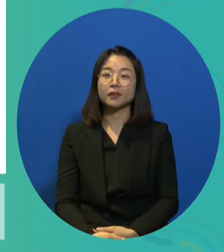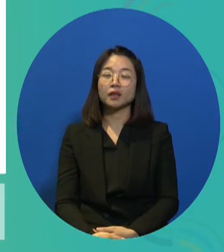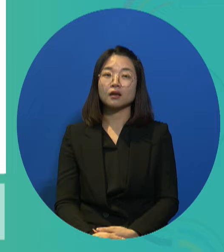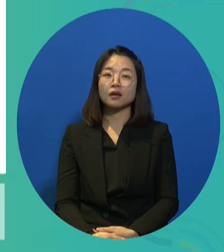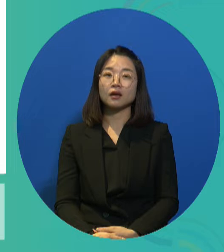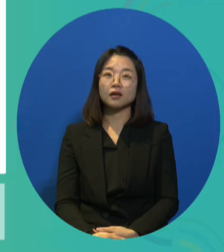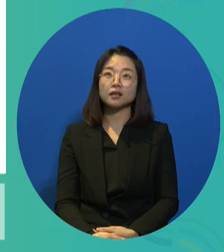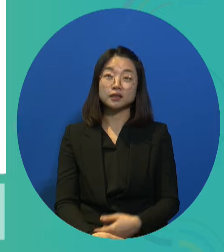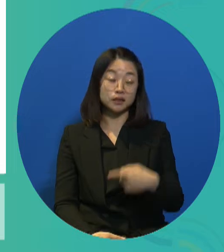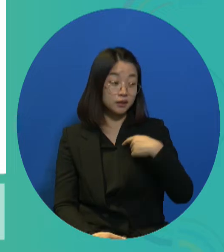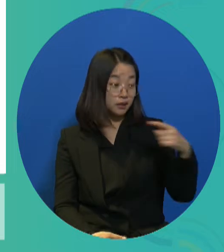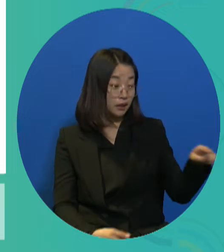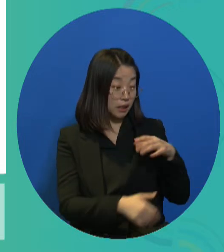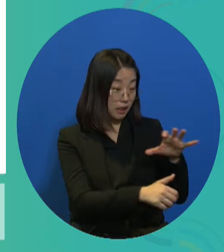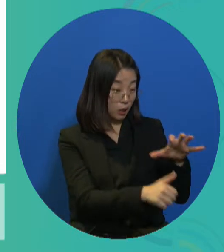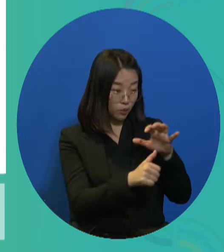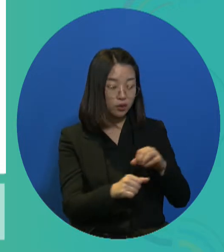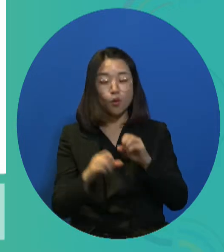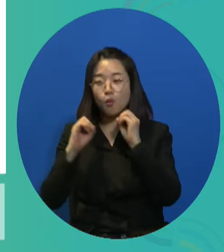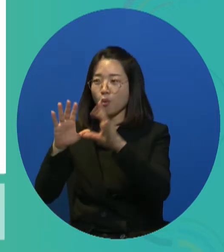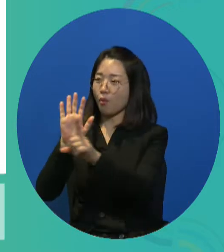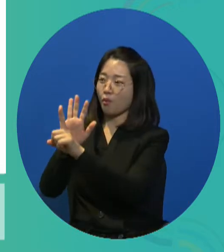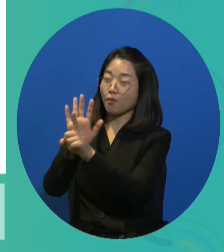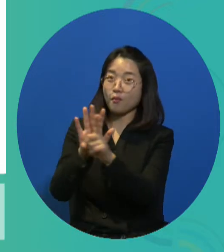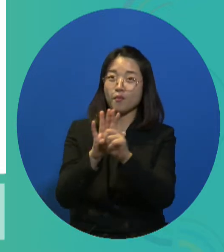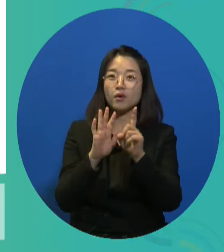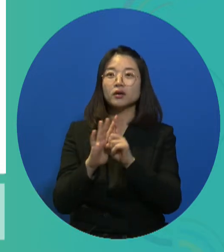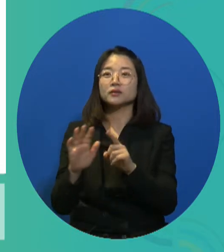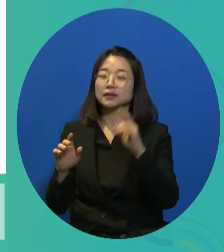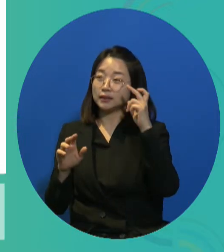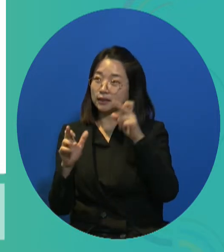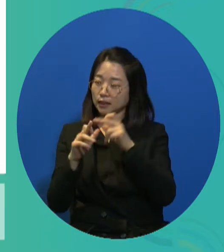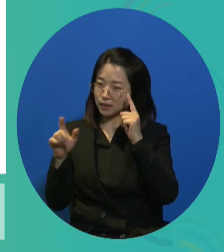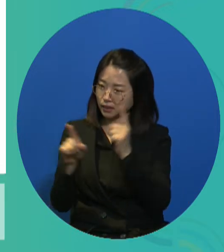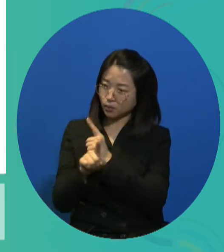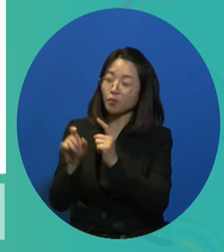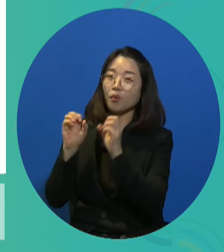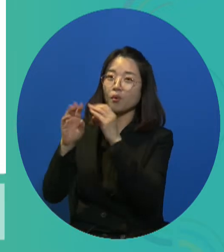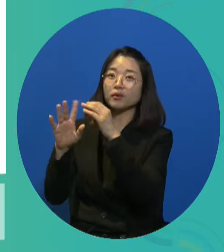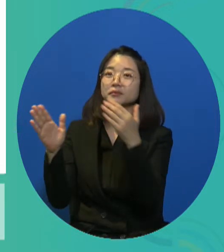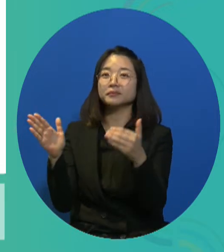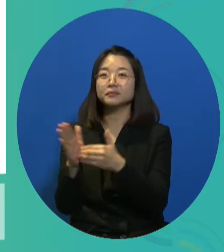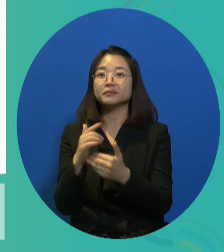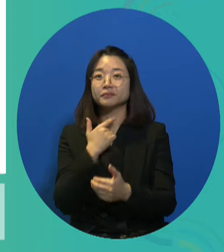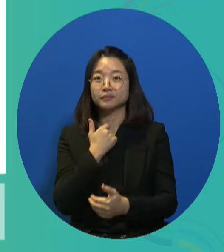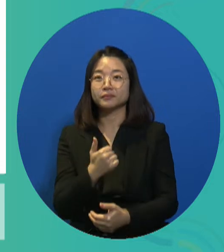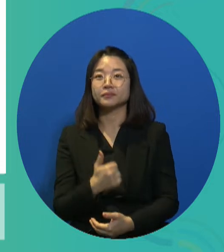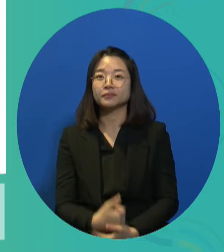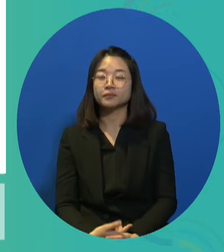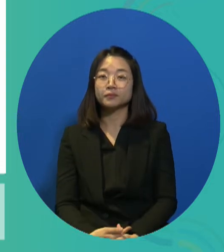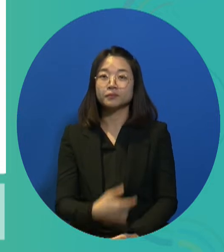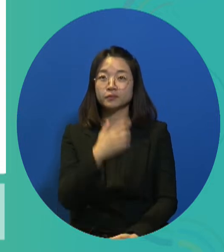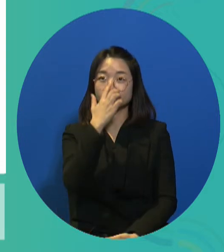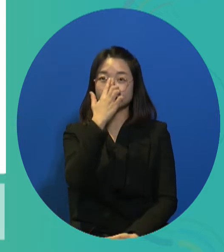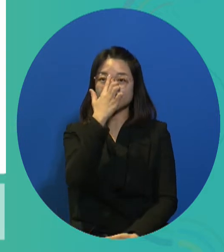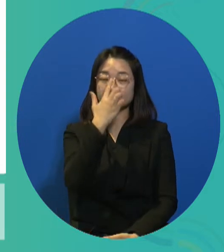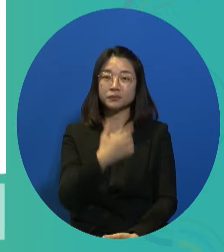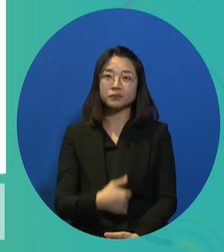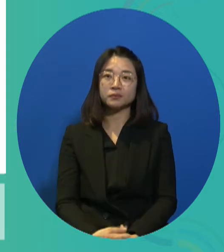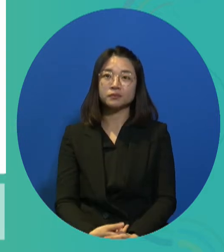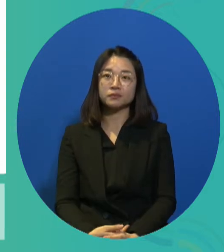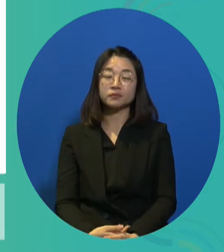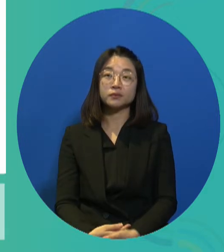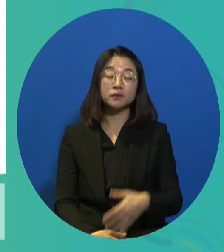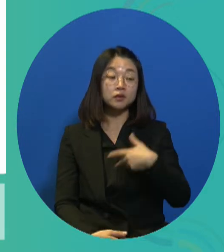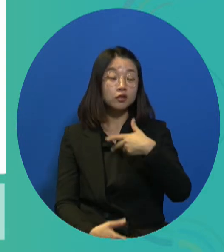findings led to an unprecedented public and political profile for the convention, and all opposition